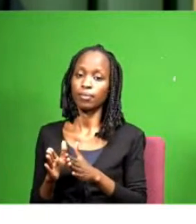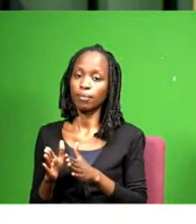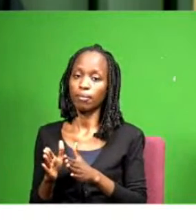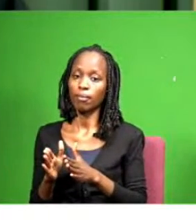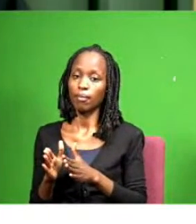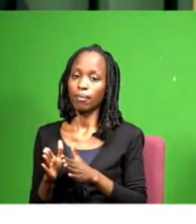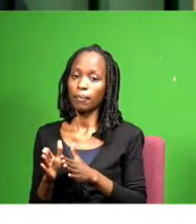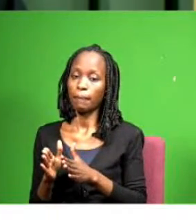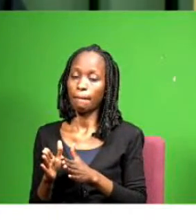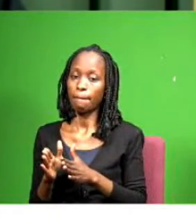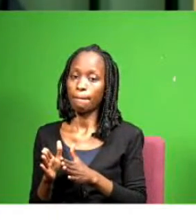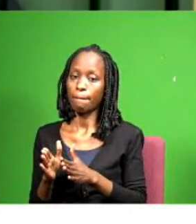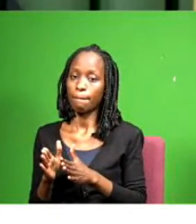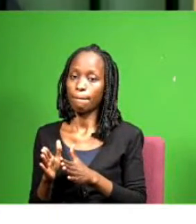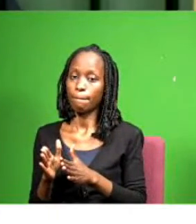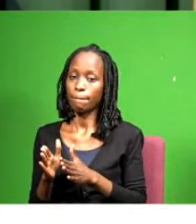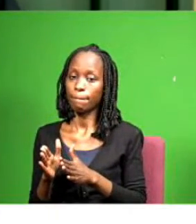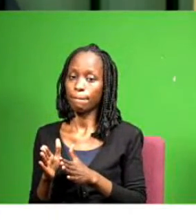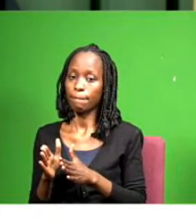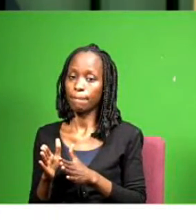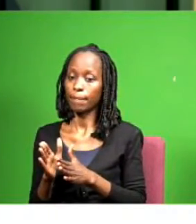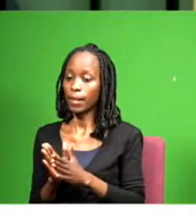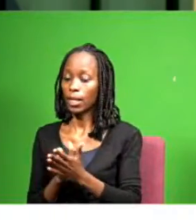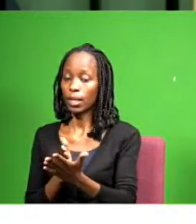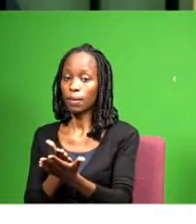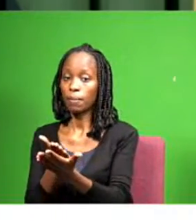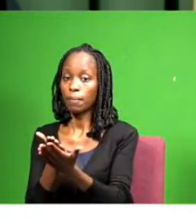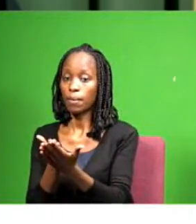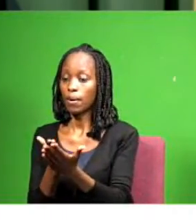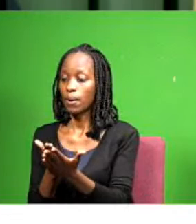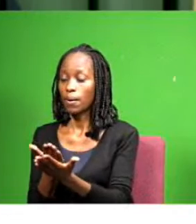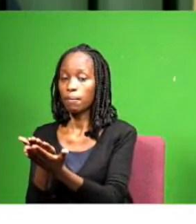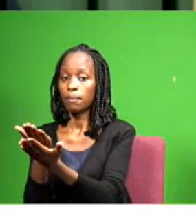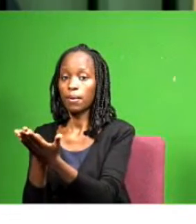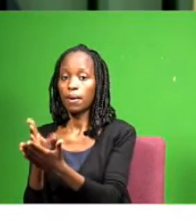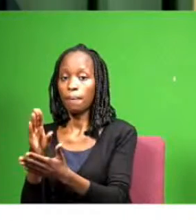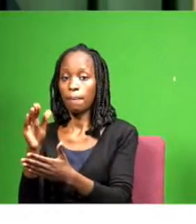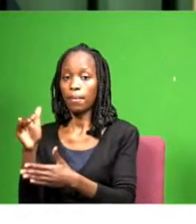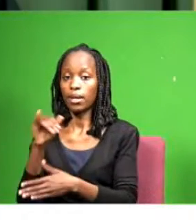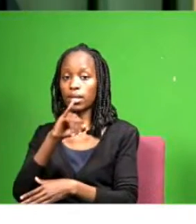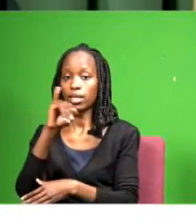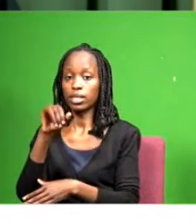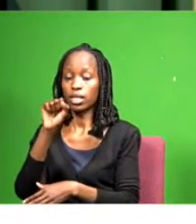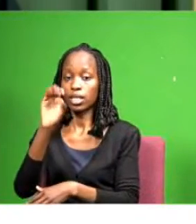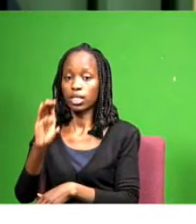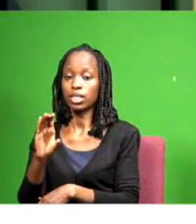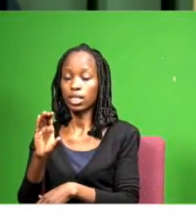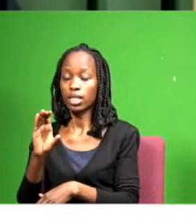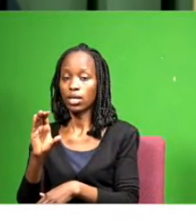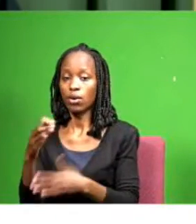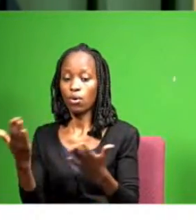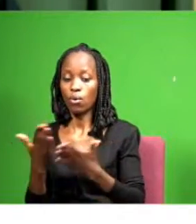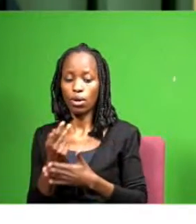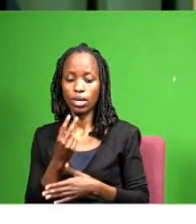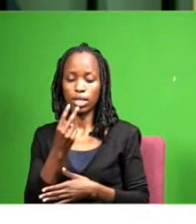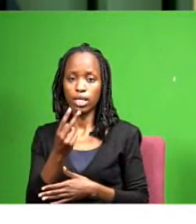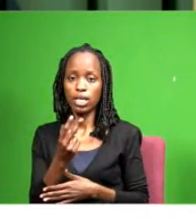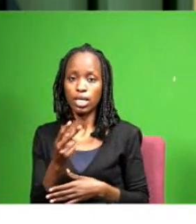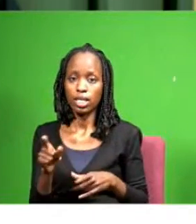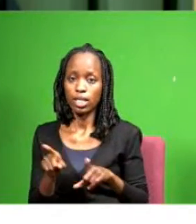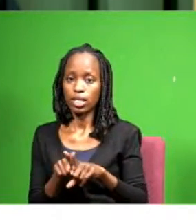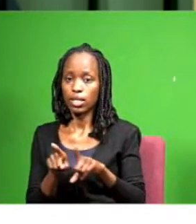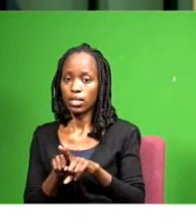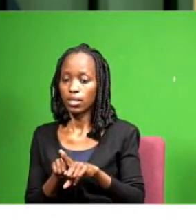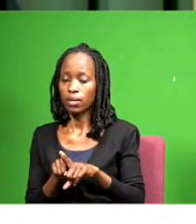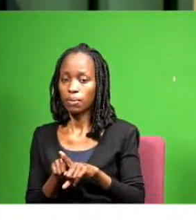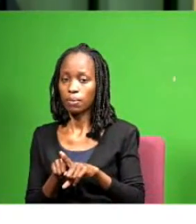judge's removal, and present it for consideration by the Judicial Service Commission, where he sits as an ex officio